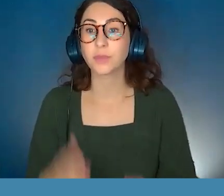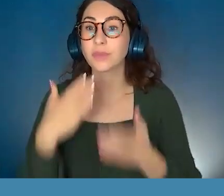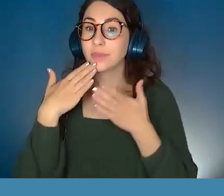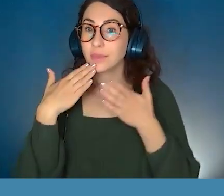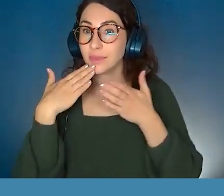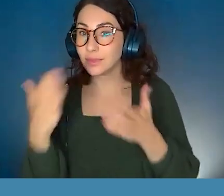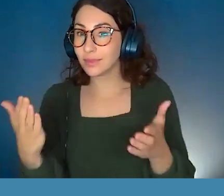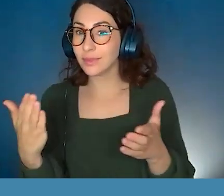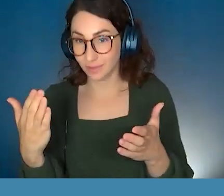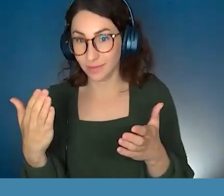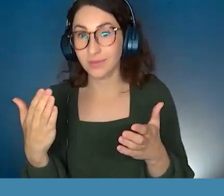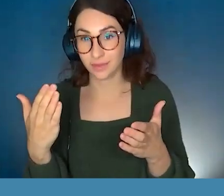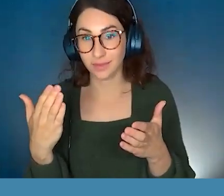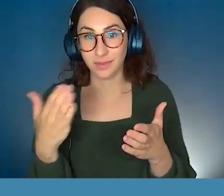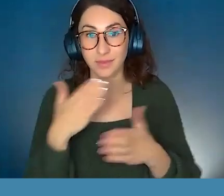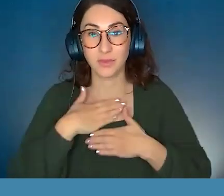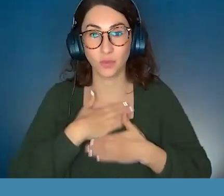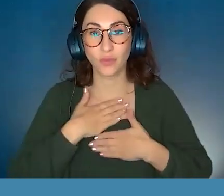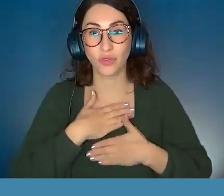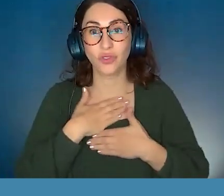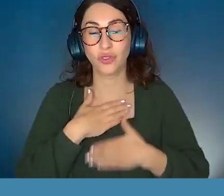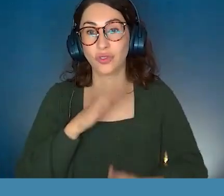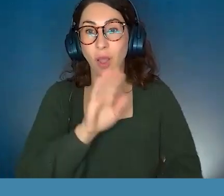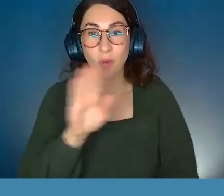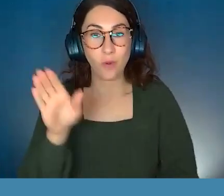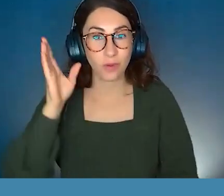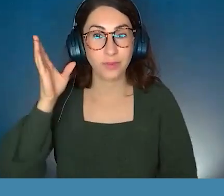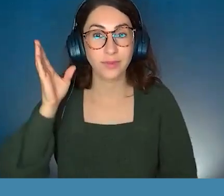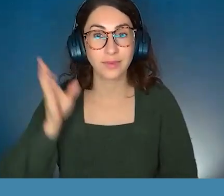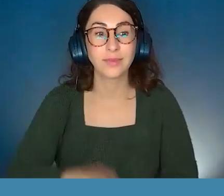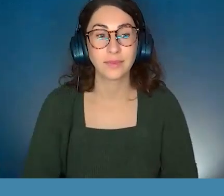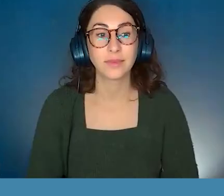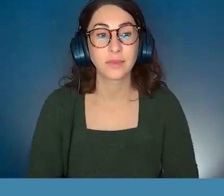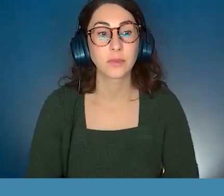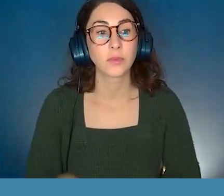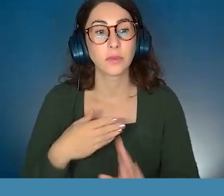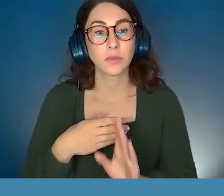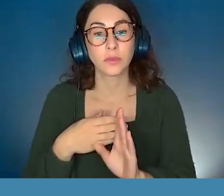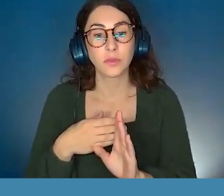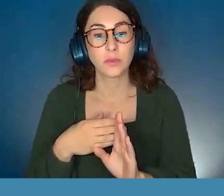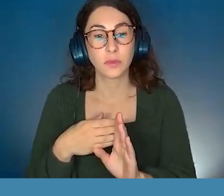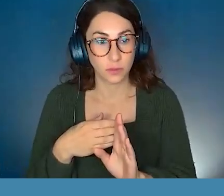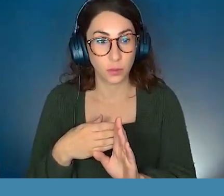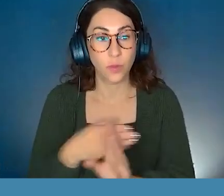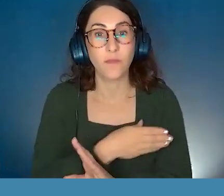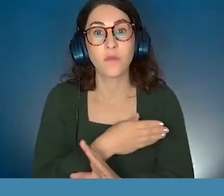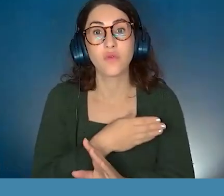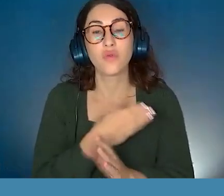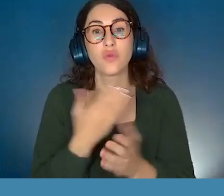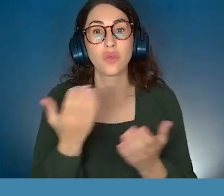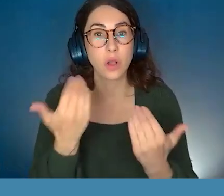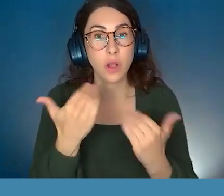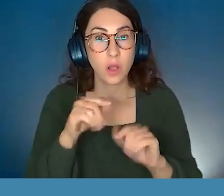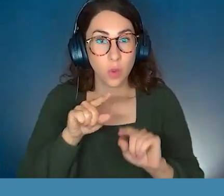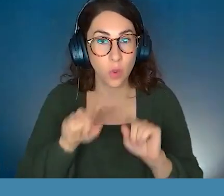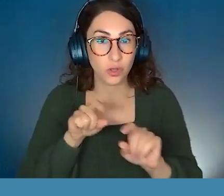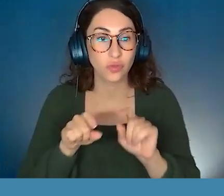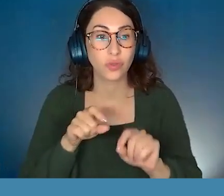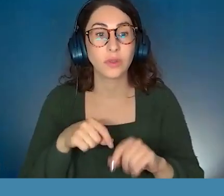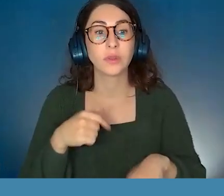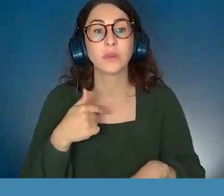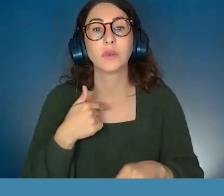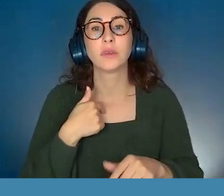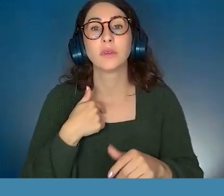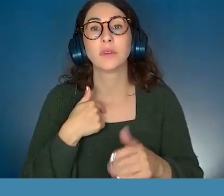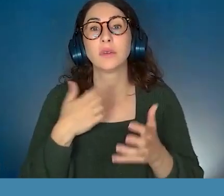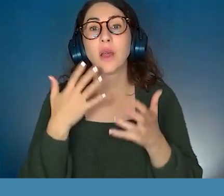thank you so much. I appreciate you doing this for us. And before we begin taking questions, I want to bring your attention